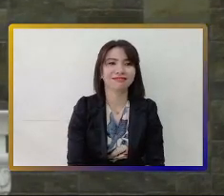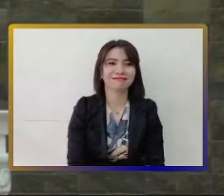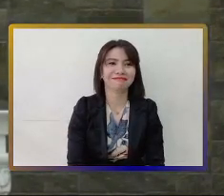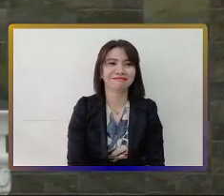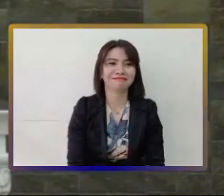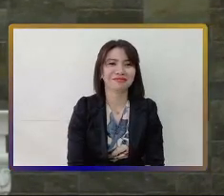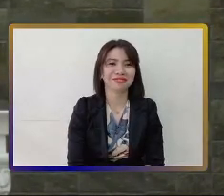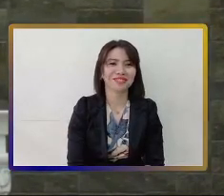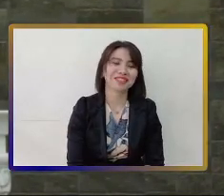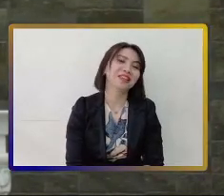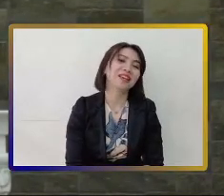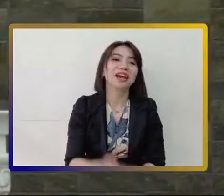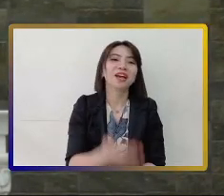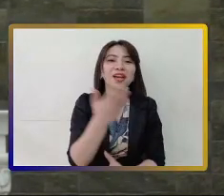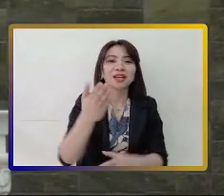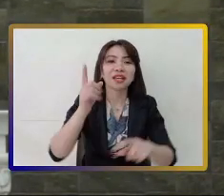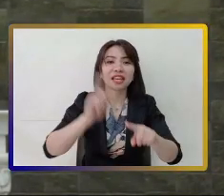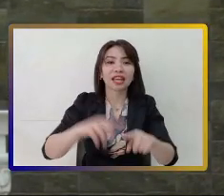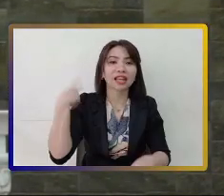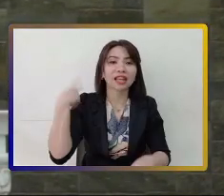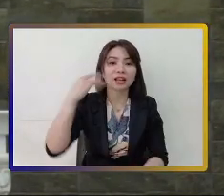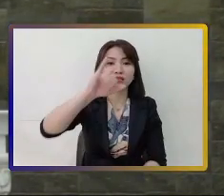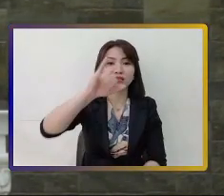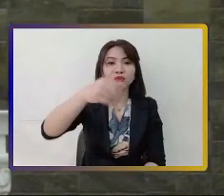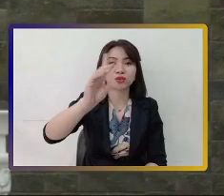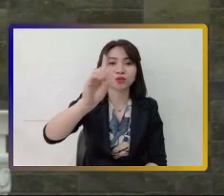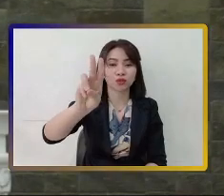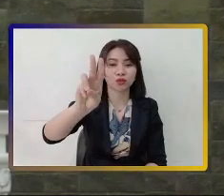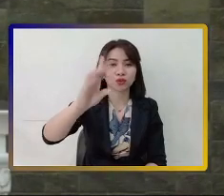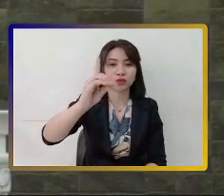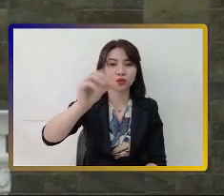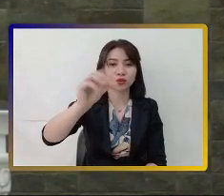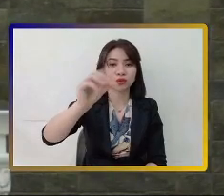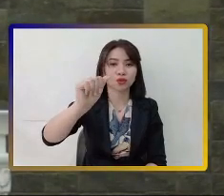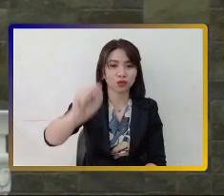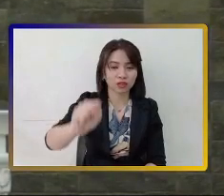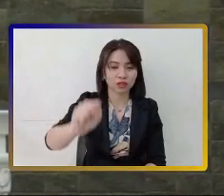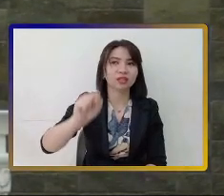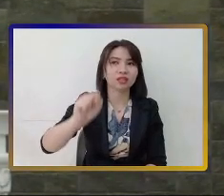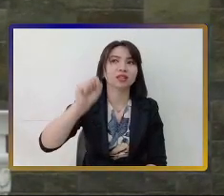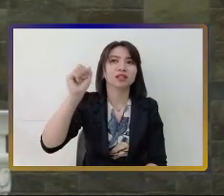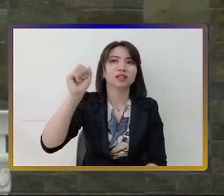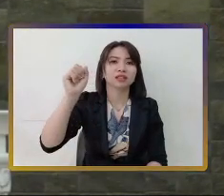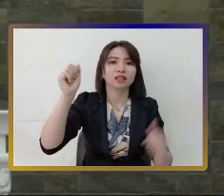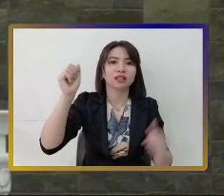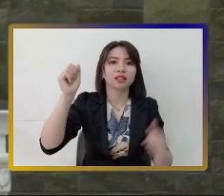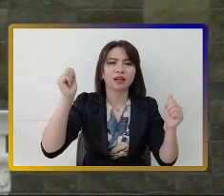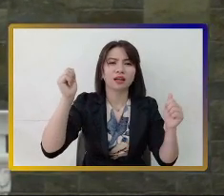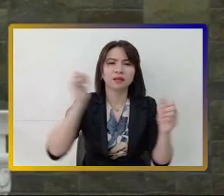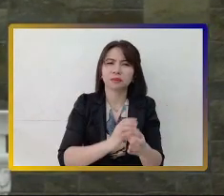Judas affiliation without satanic infection.